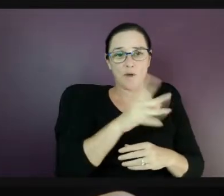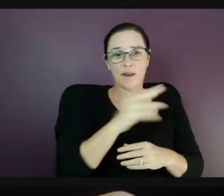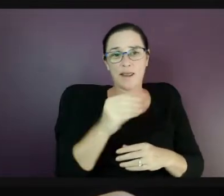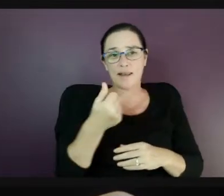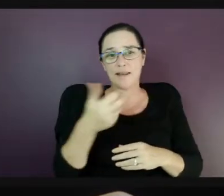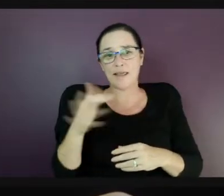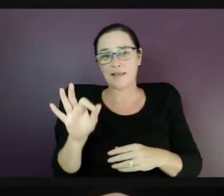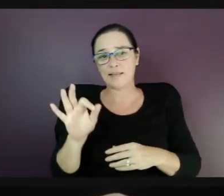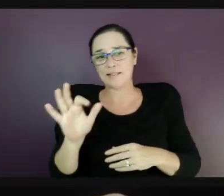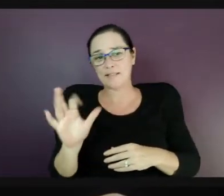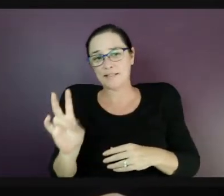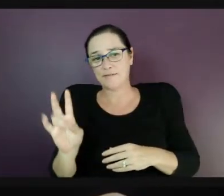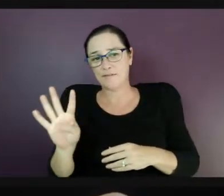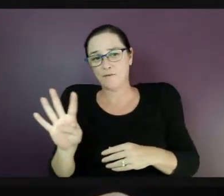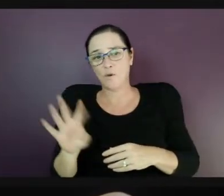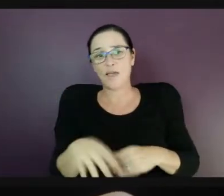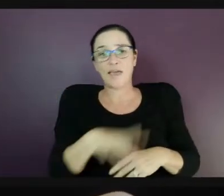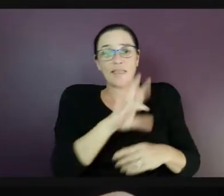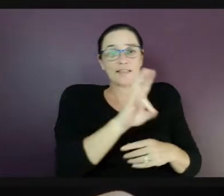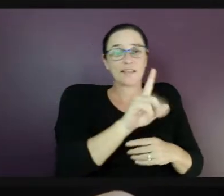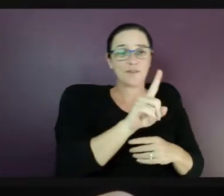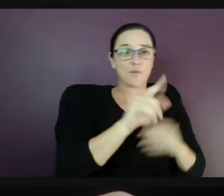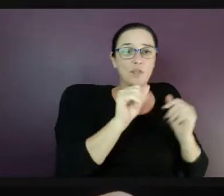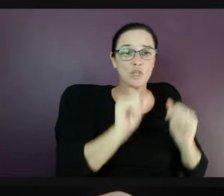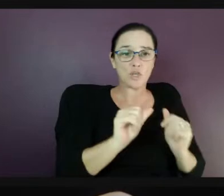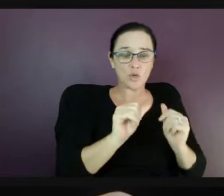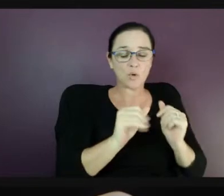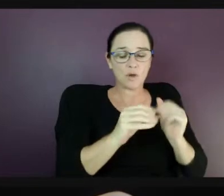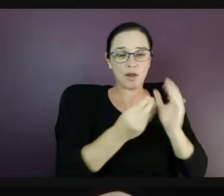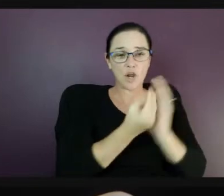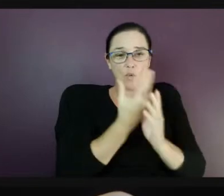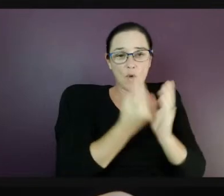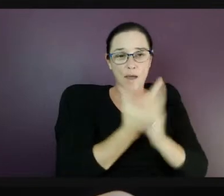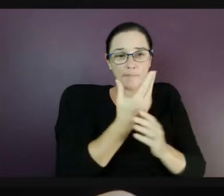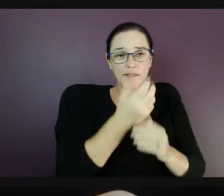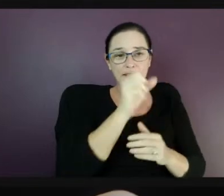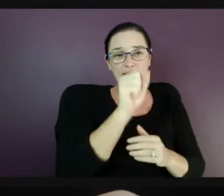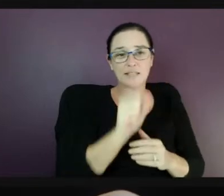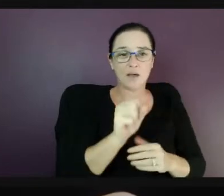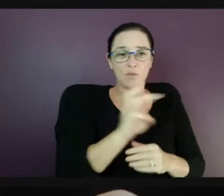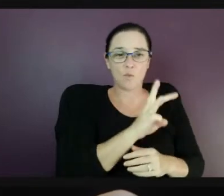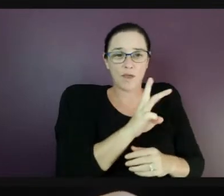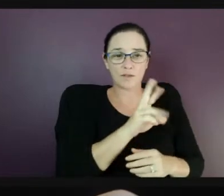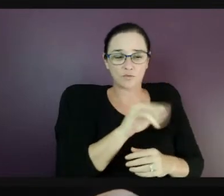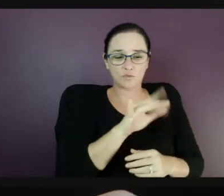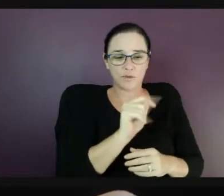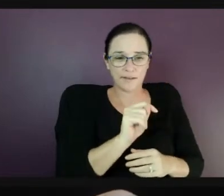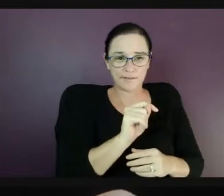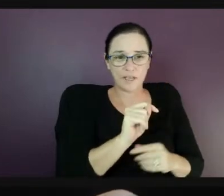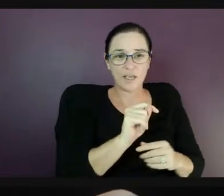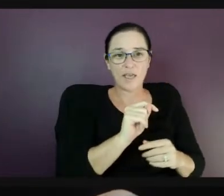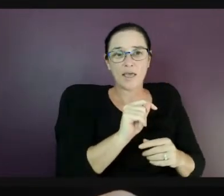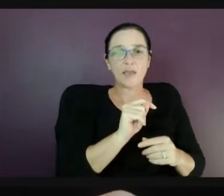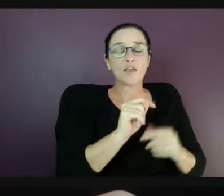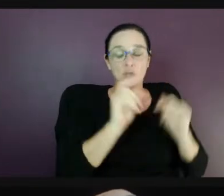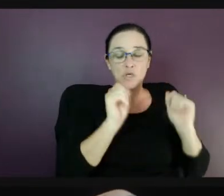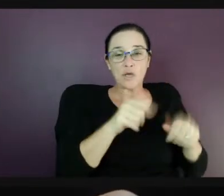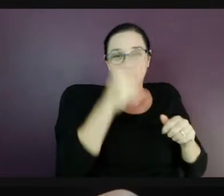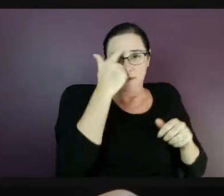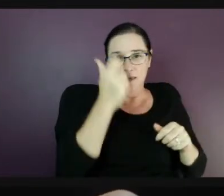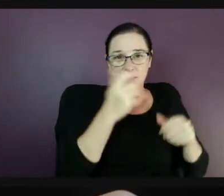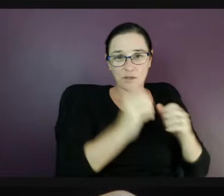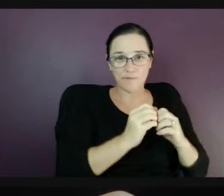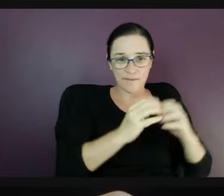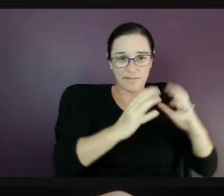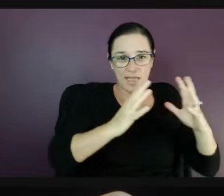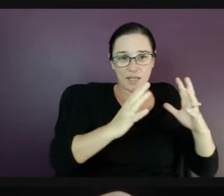71, you actually could erupt in a southwest rift, volcanic southwest rift, because Mauna Loa was not inflating. In 74, you could not, right? So they're